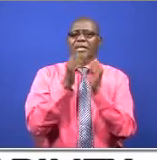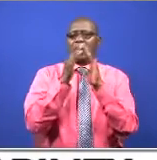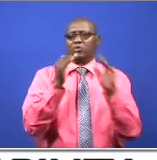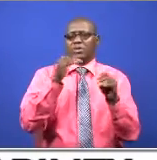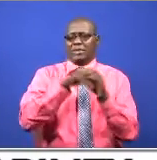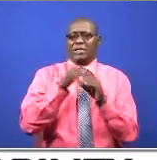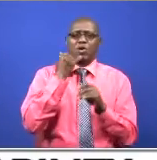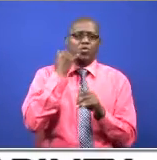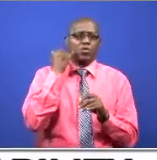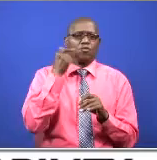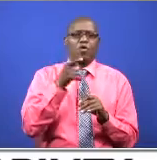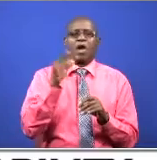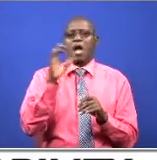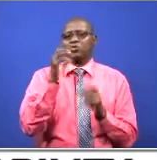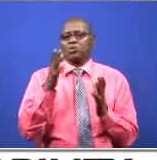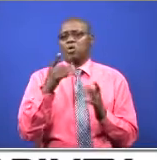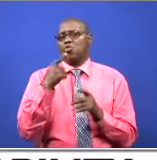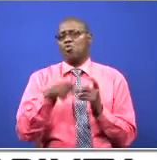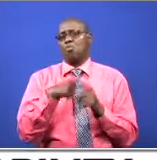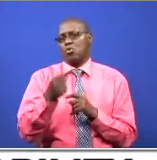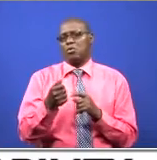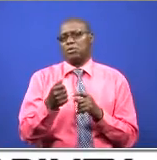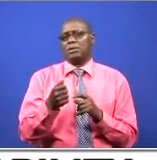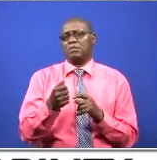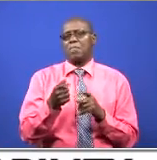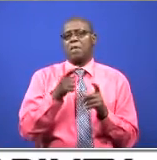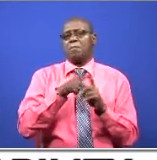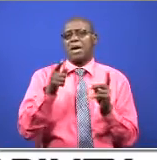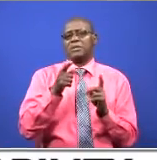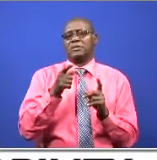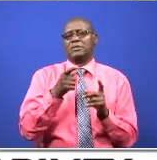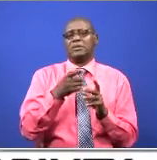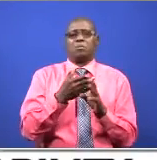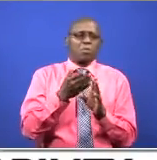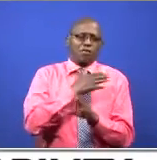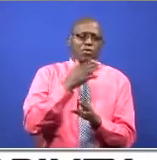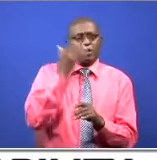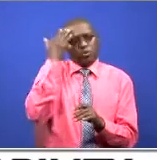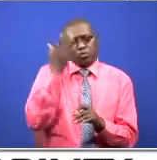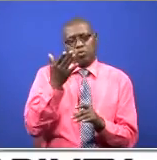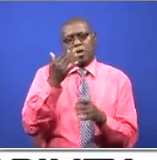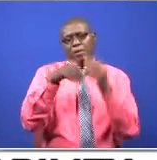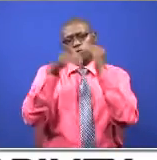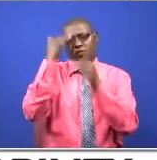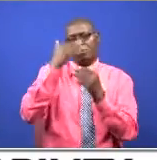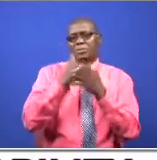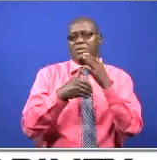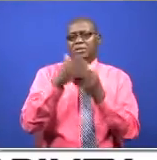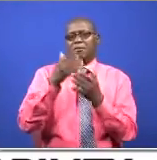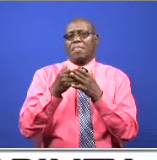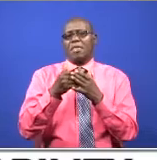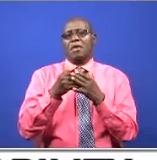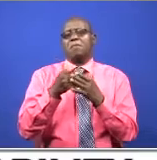And these are for customers who bought and they didn't know how. One, they don't have the expertise of building. Building is a